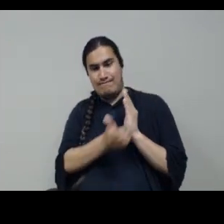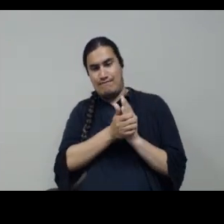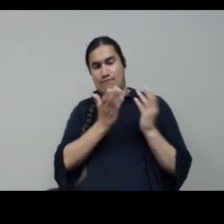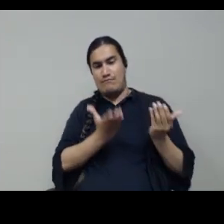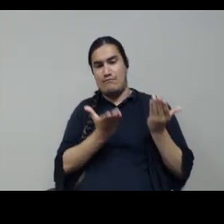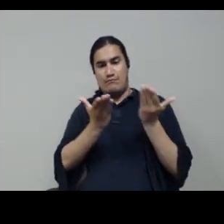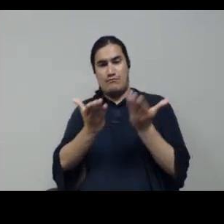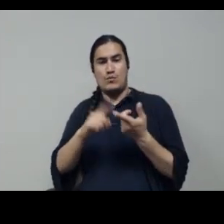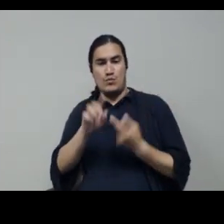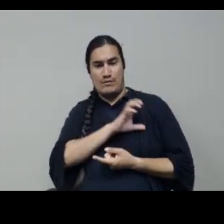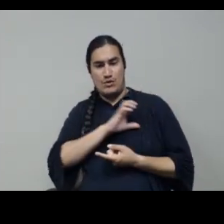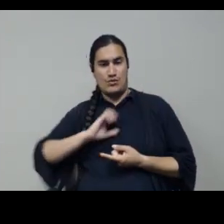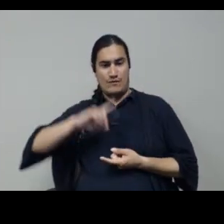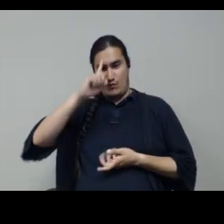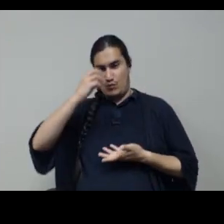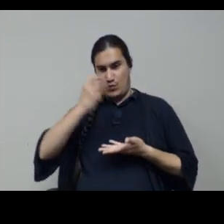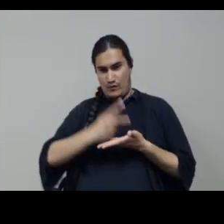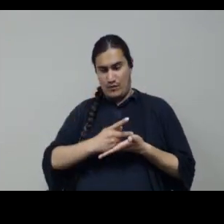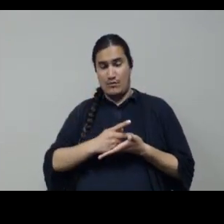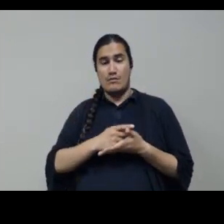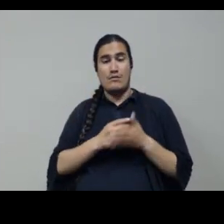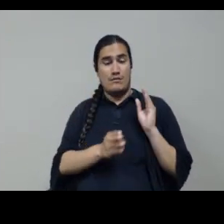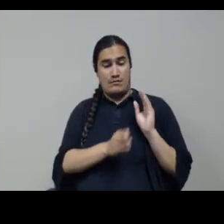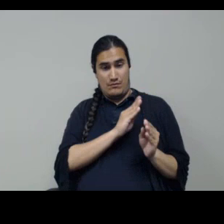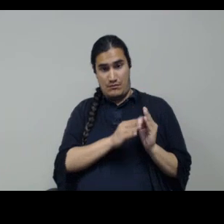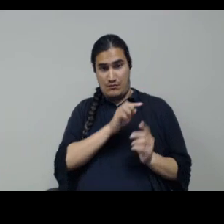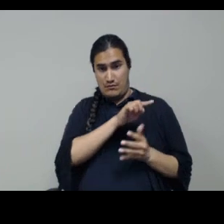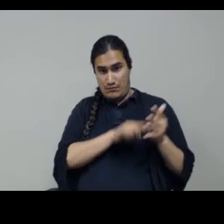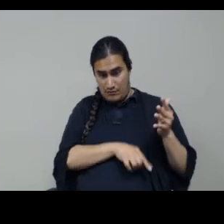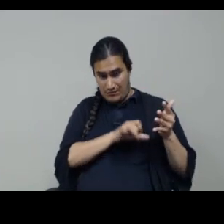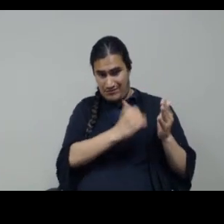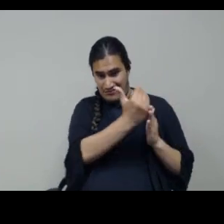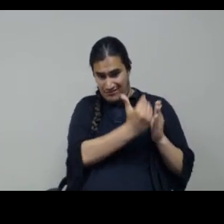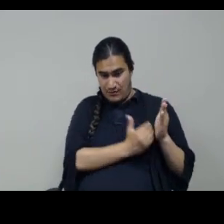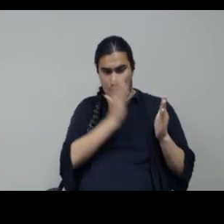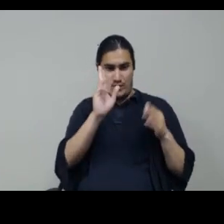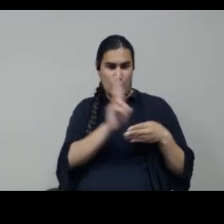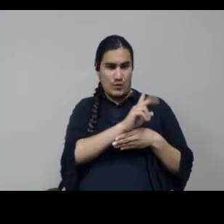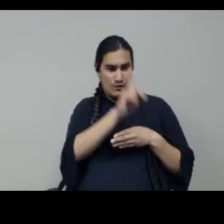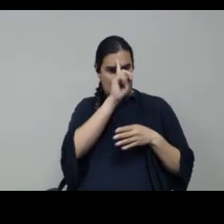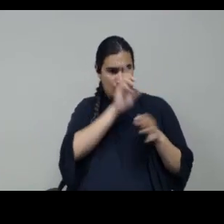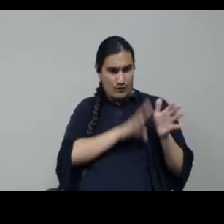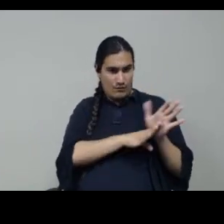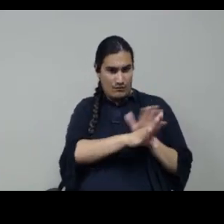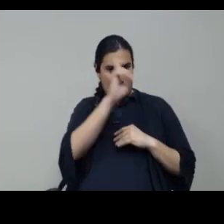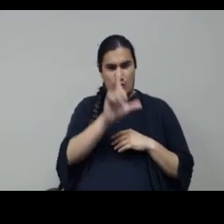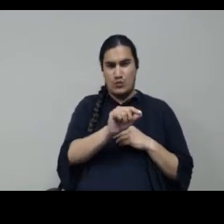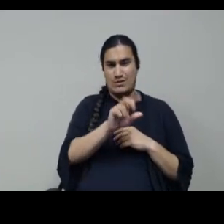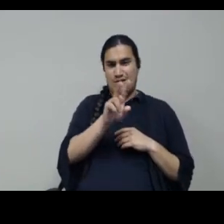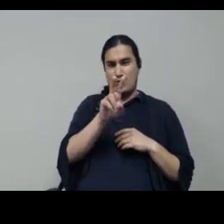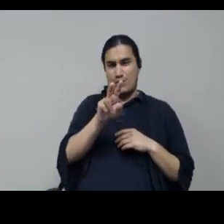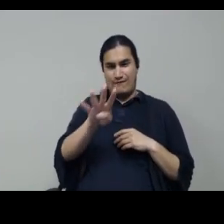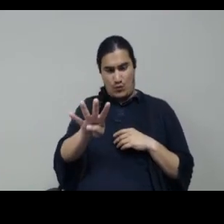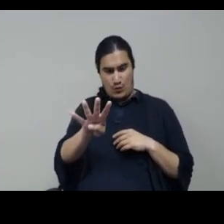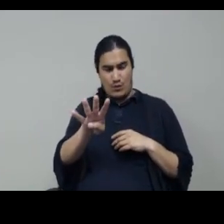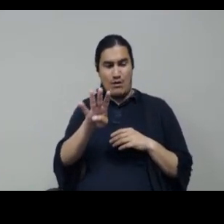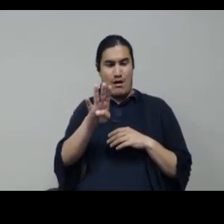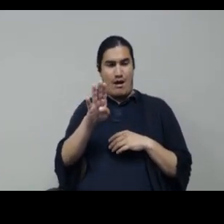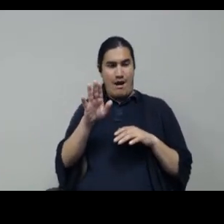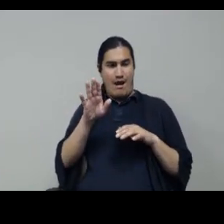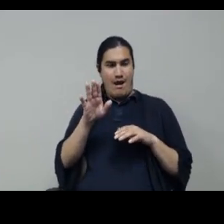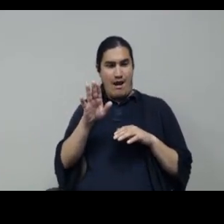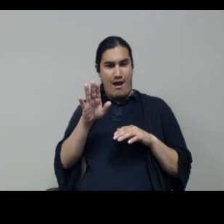Commission for approval. The revised priority ranking list will be used for the development of the 2024 Acquisition